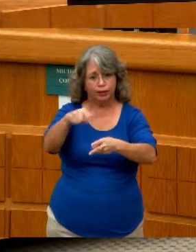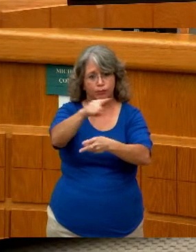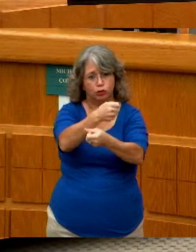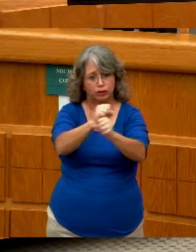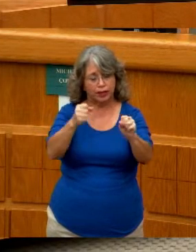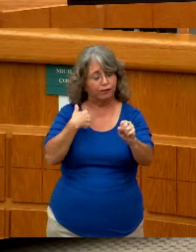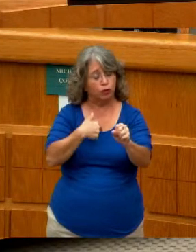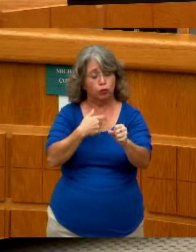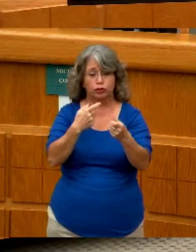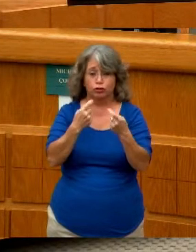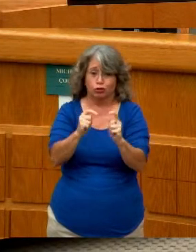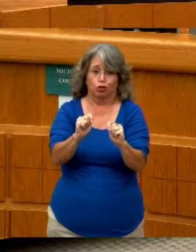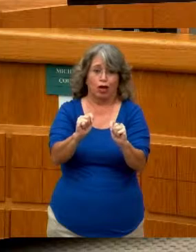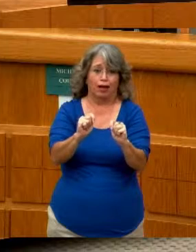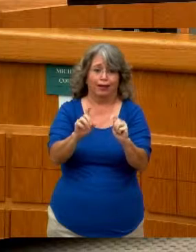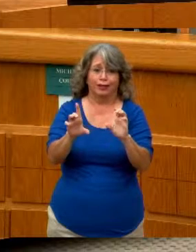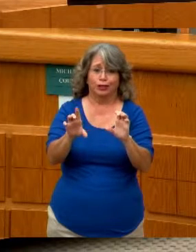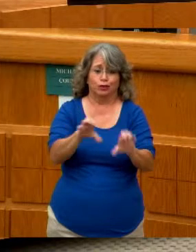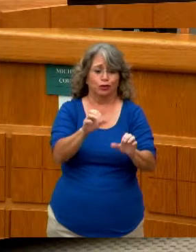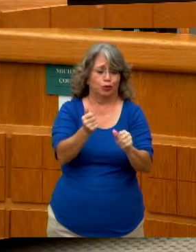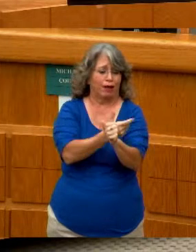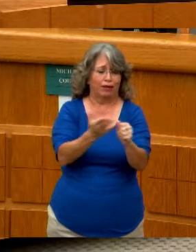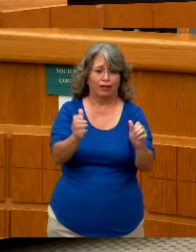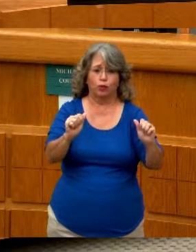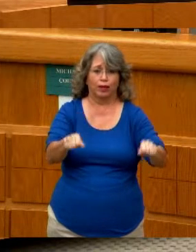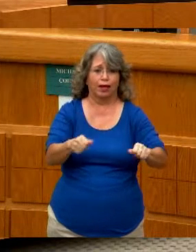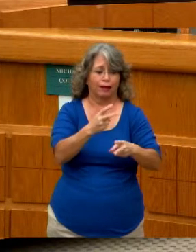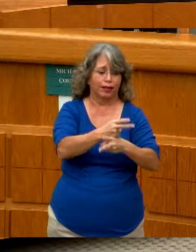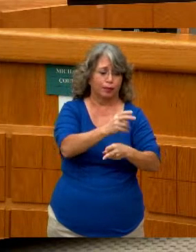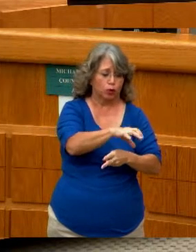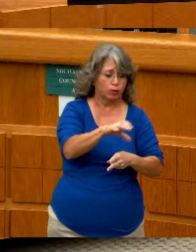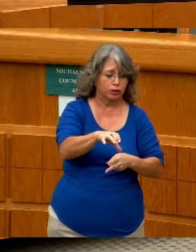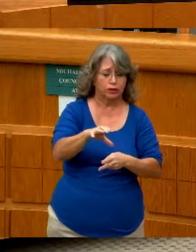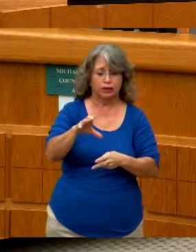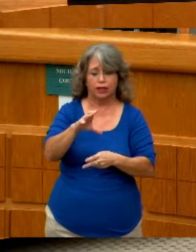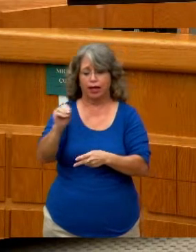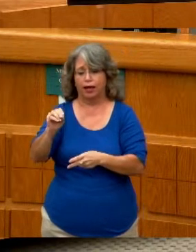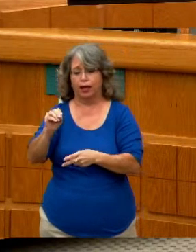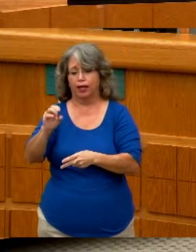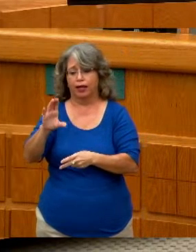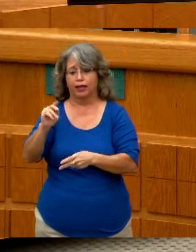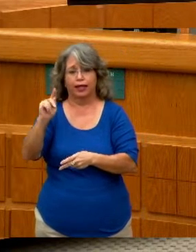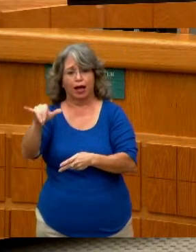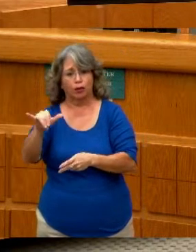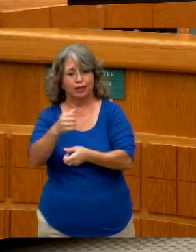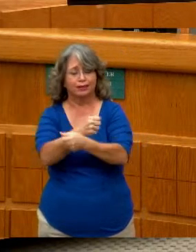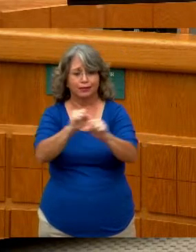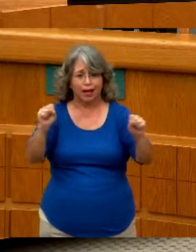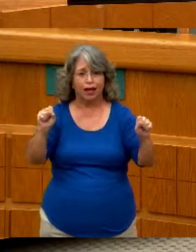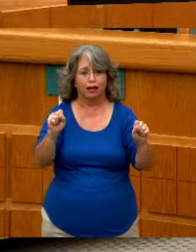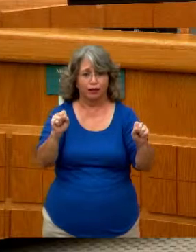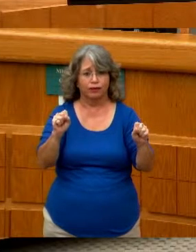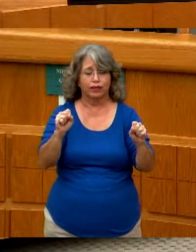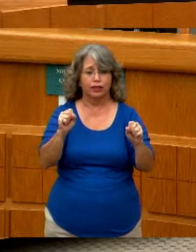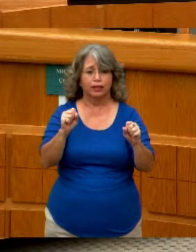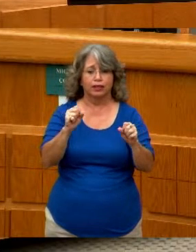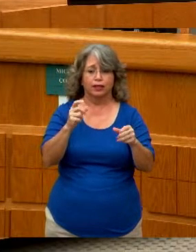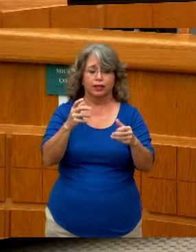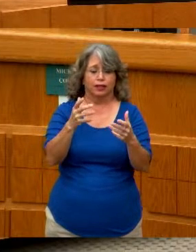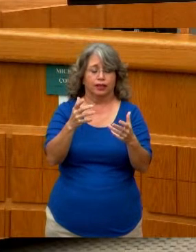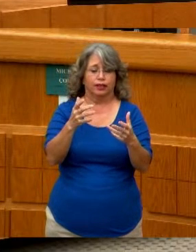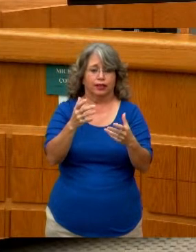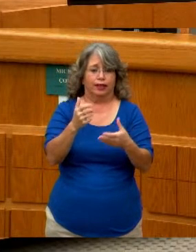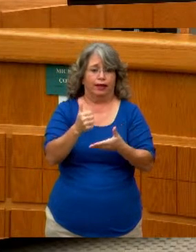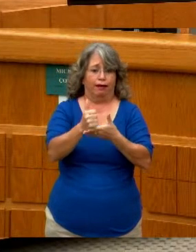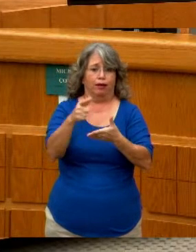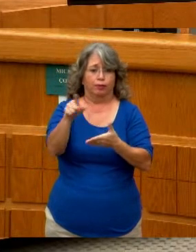can, and so we're trying to work together to keep Corpus Christi and Nueces County safe and get you on the downside of